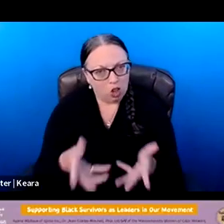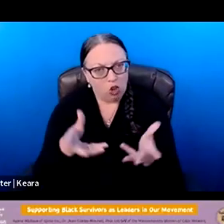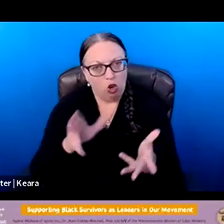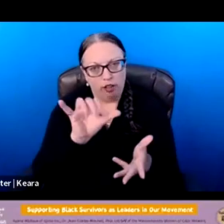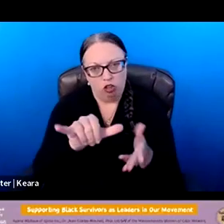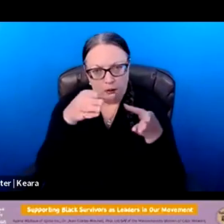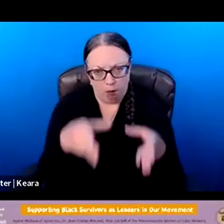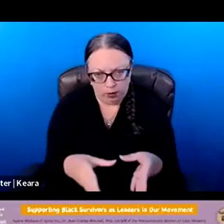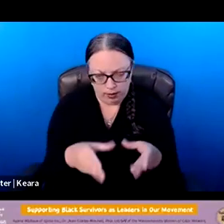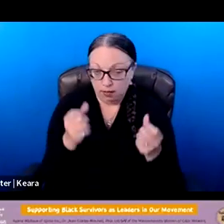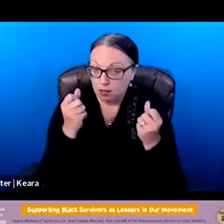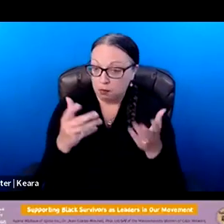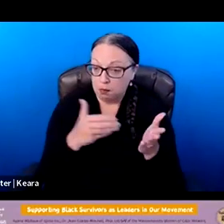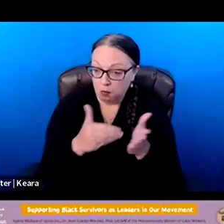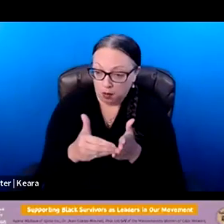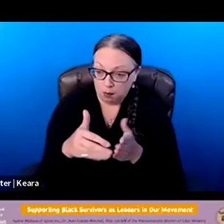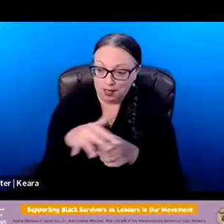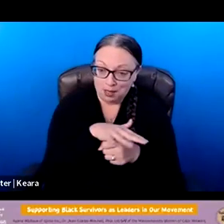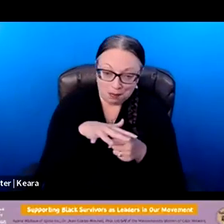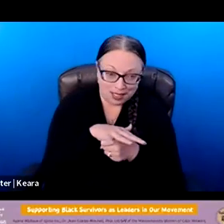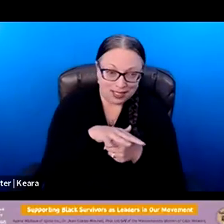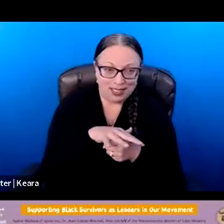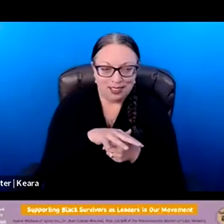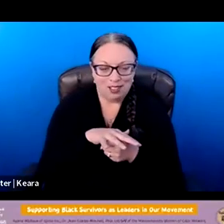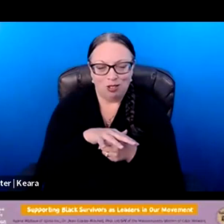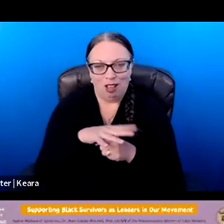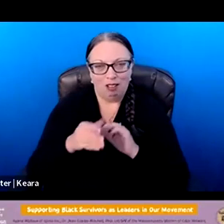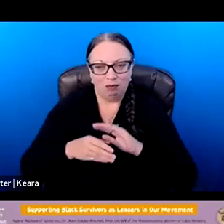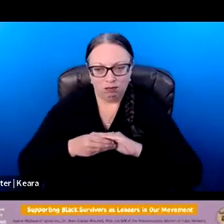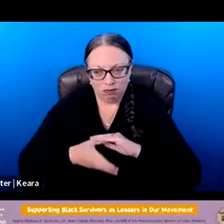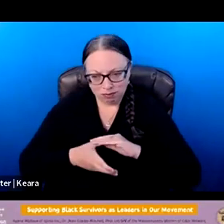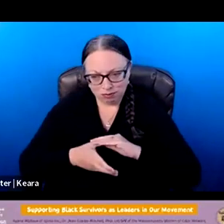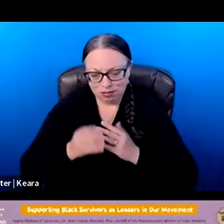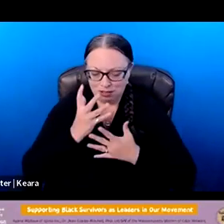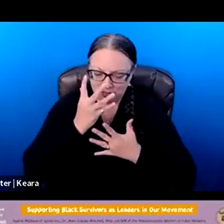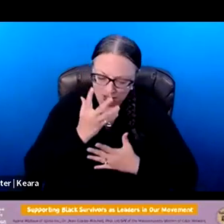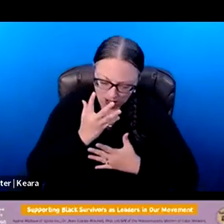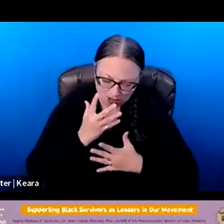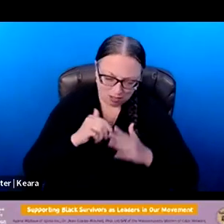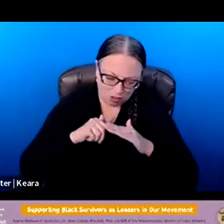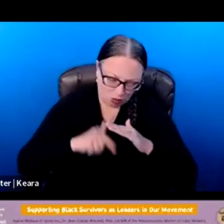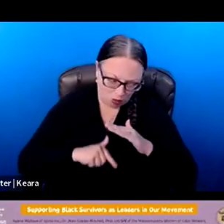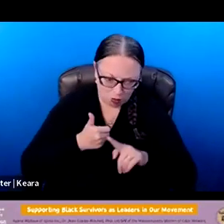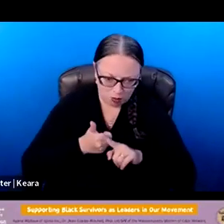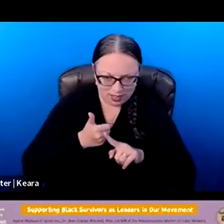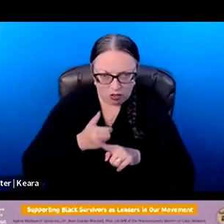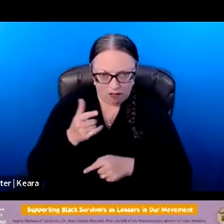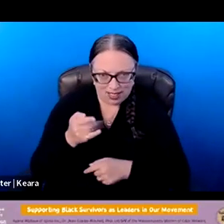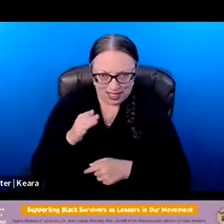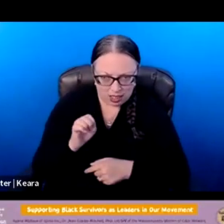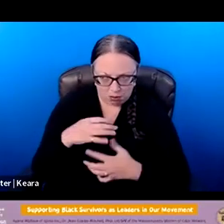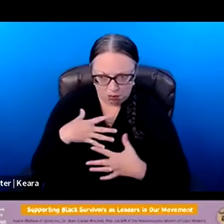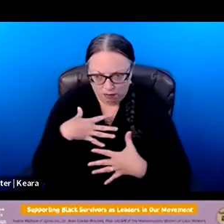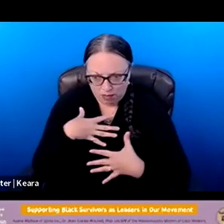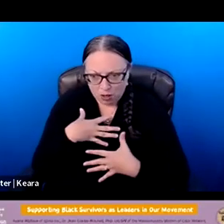in, there's a lot of low self-esteem going on. There's a lot of sadness. There's a lot of fear. But when you can, you know, say